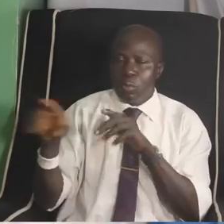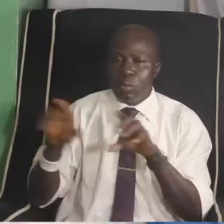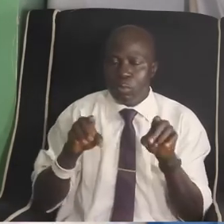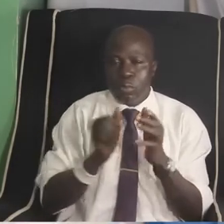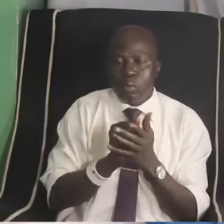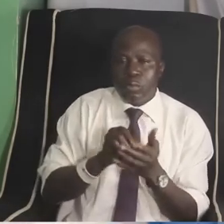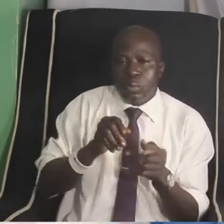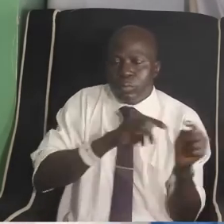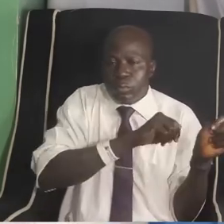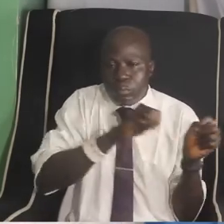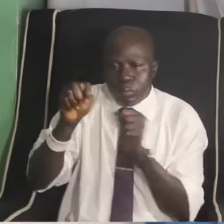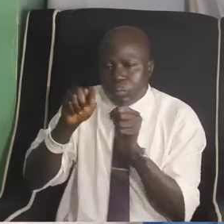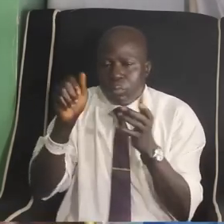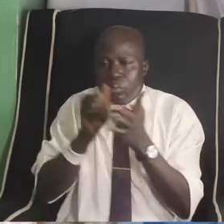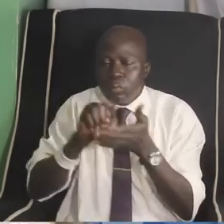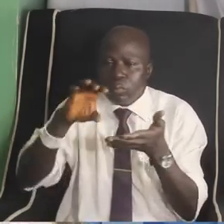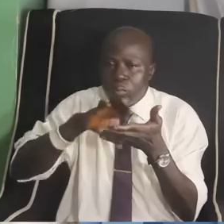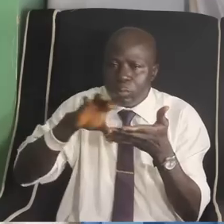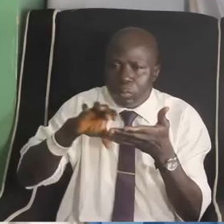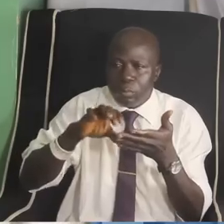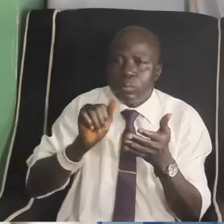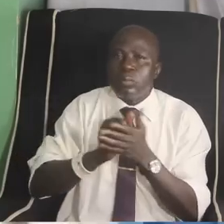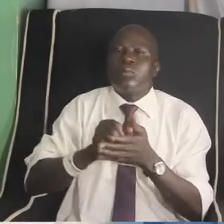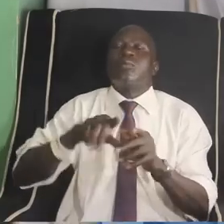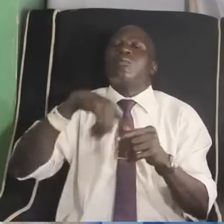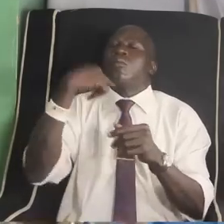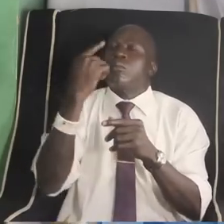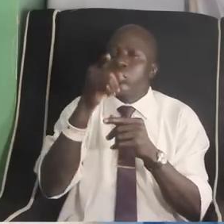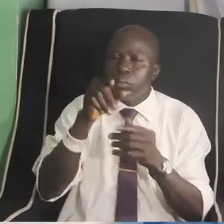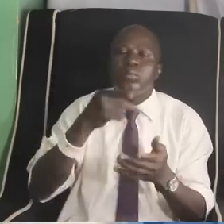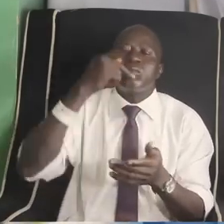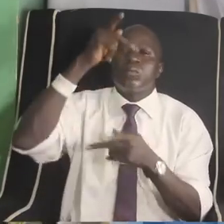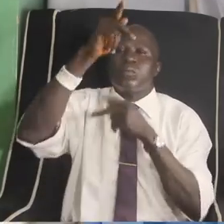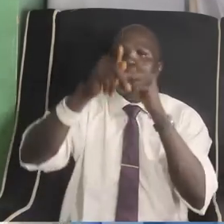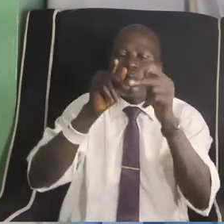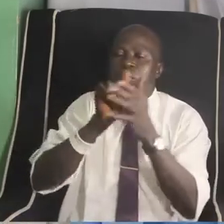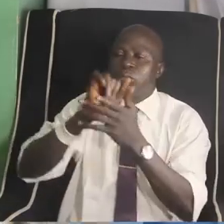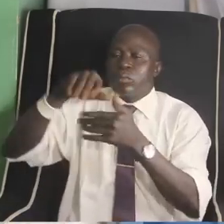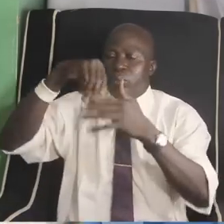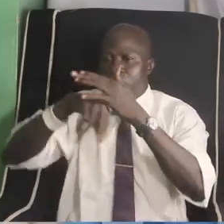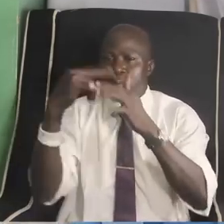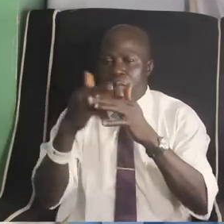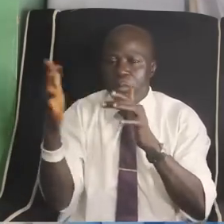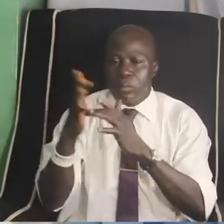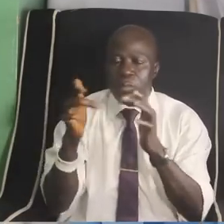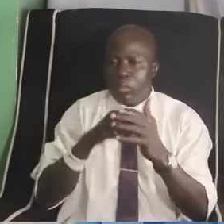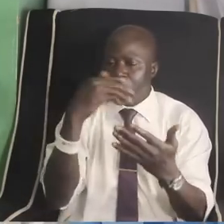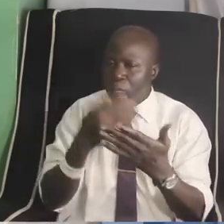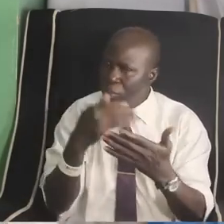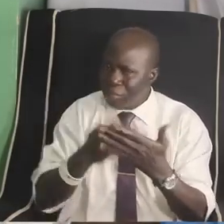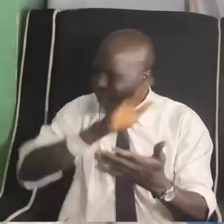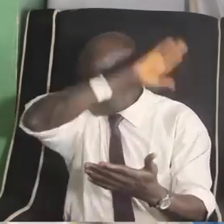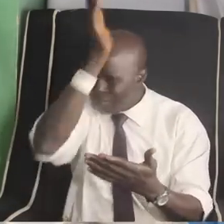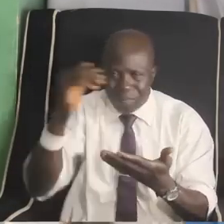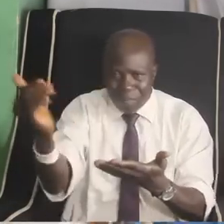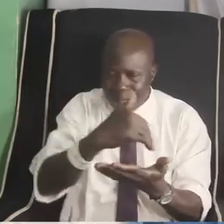transfer you that I want to transfer with that o call along with mo so a so tele I prophesy e le brava do in the name of Jesus owo to ti gba ni la